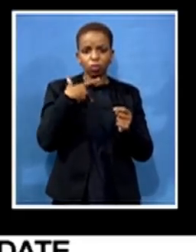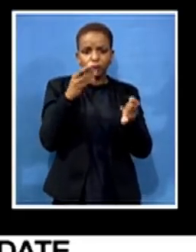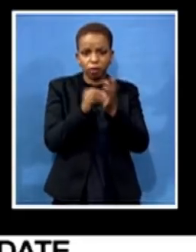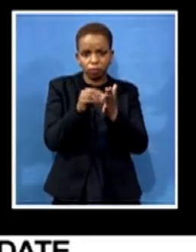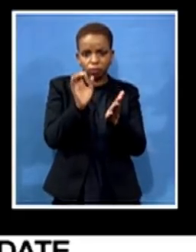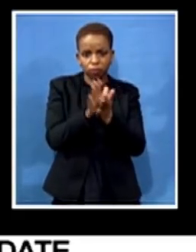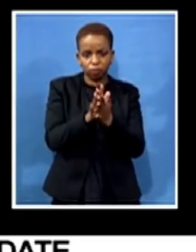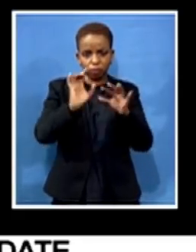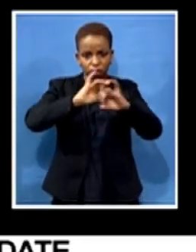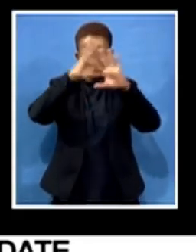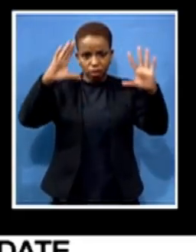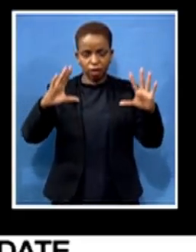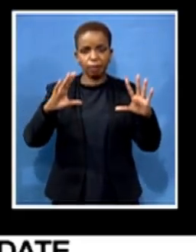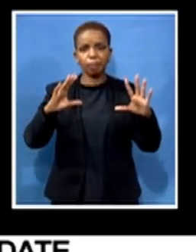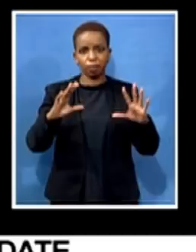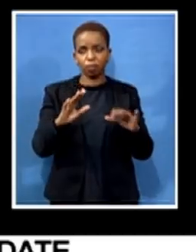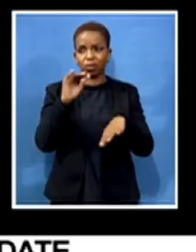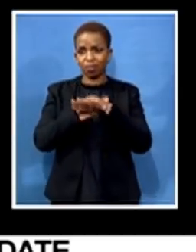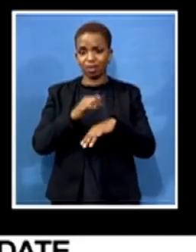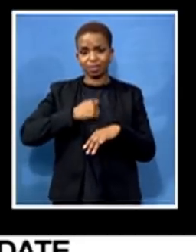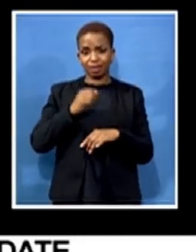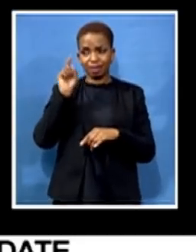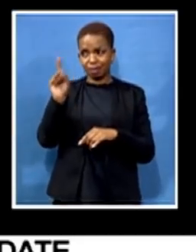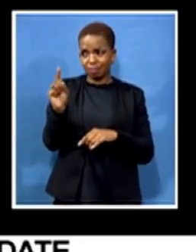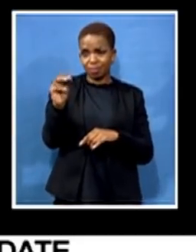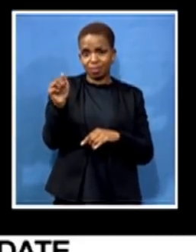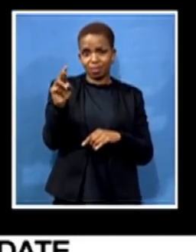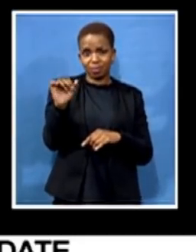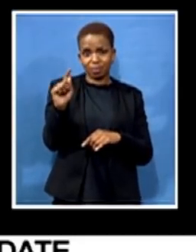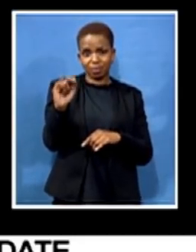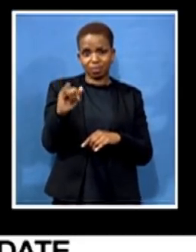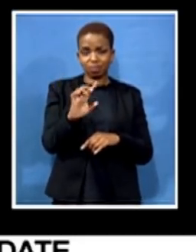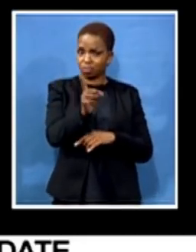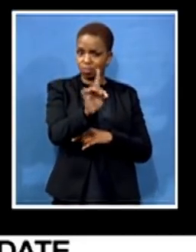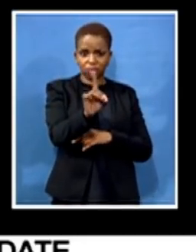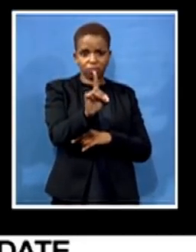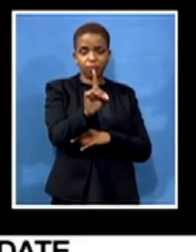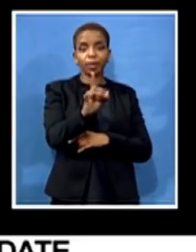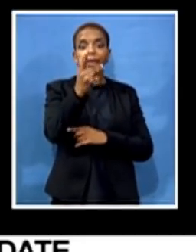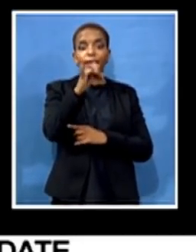secondly, if anyone is doing crime in South Africa, they must be arrested.